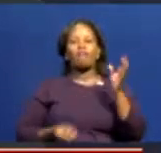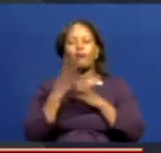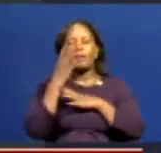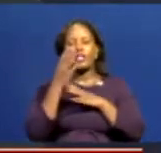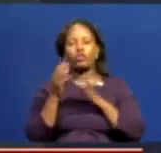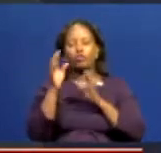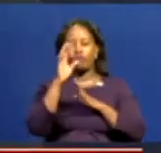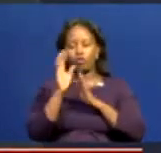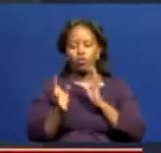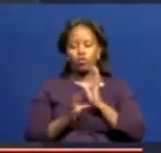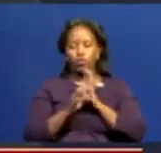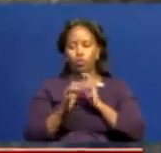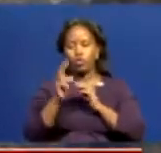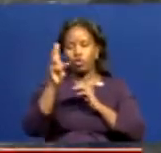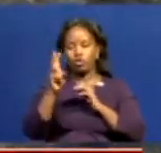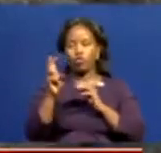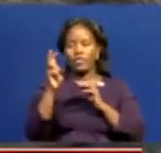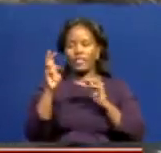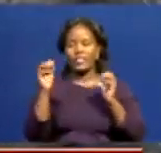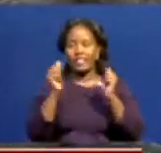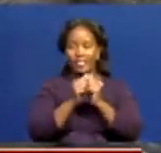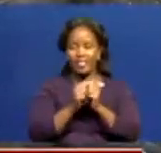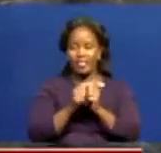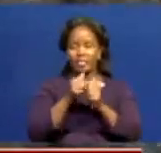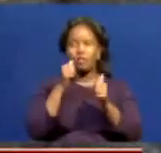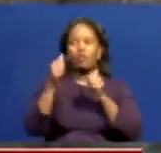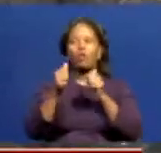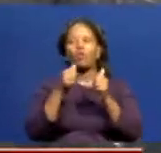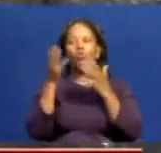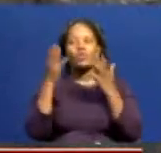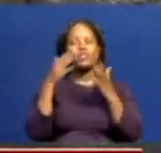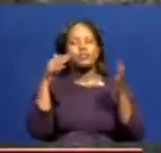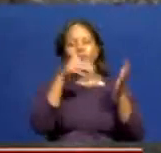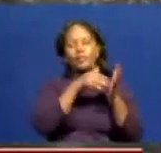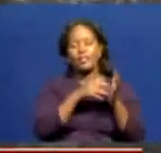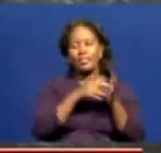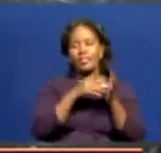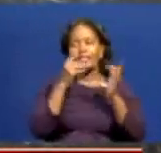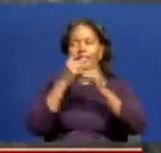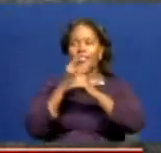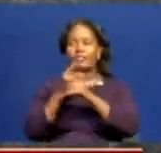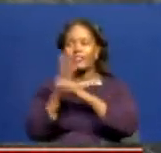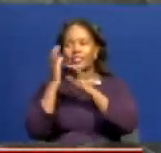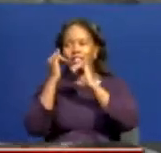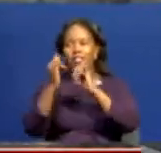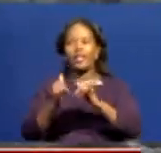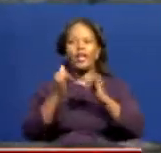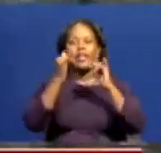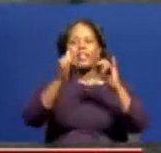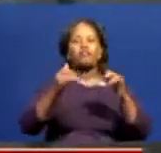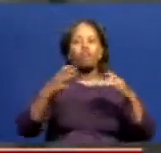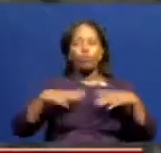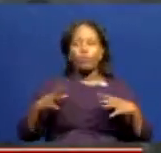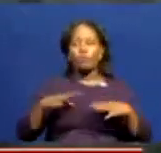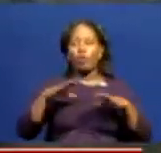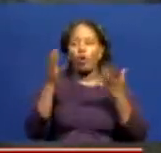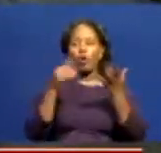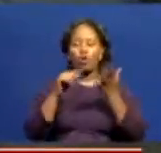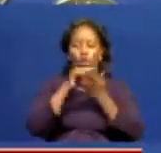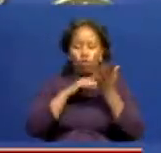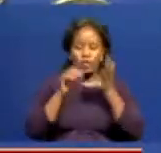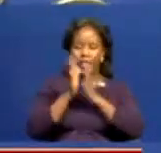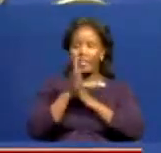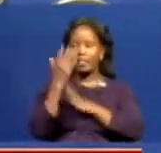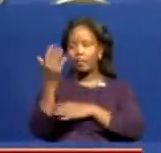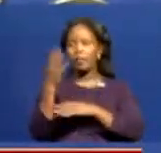in 2010 that prohibited the depiction of portraits of individual people on coins and notes,